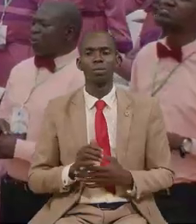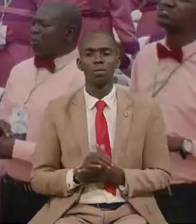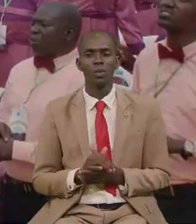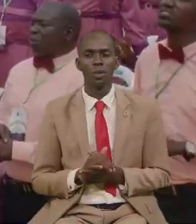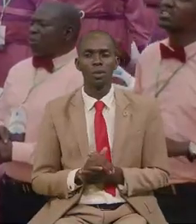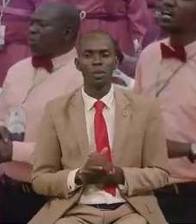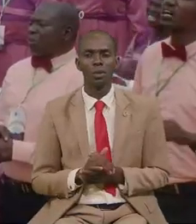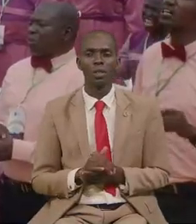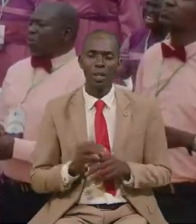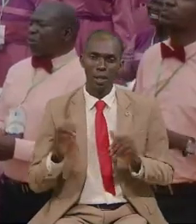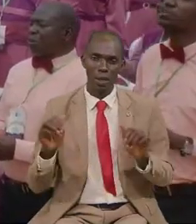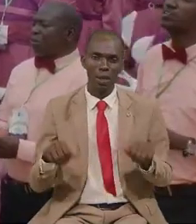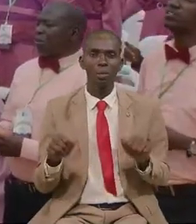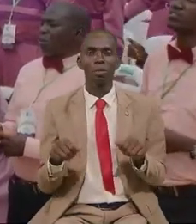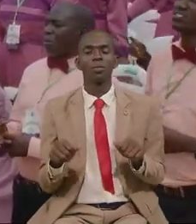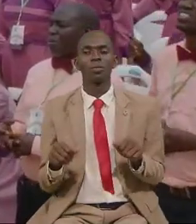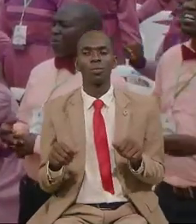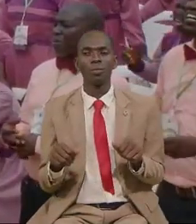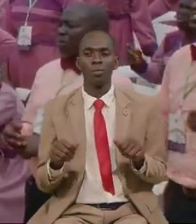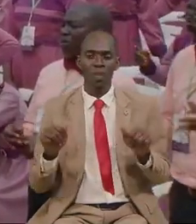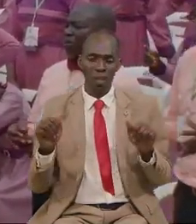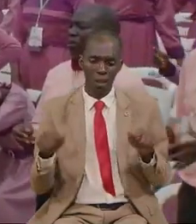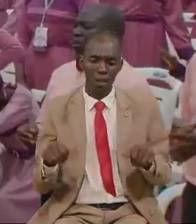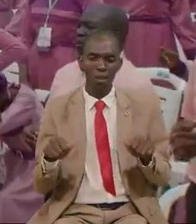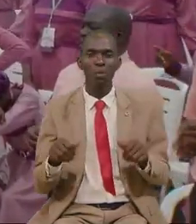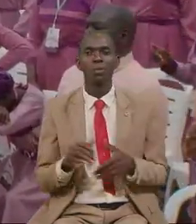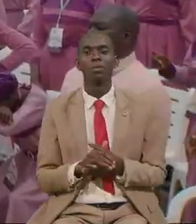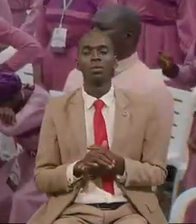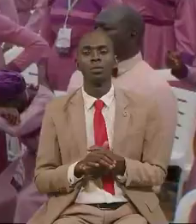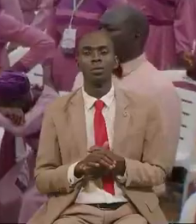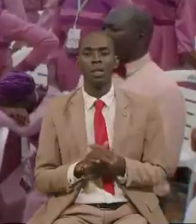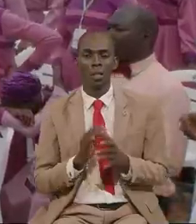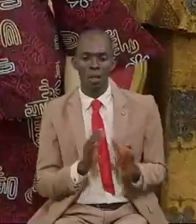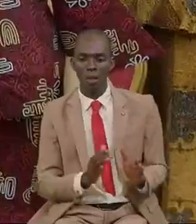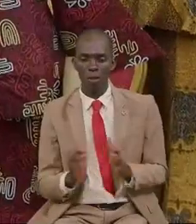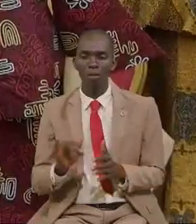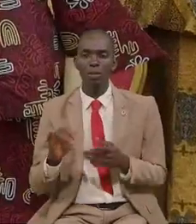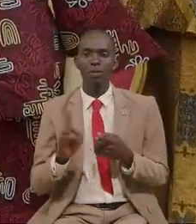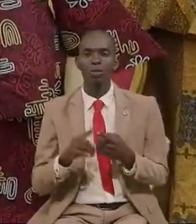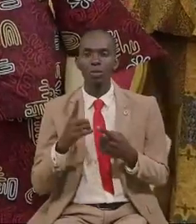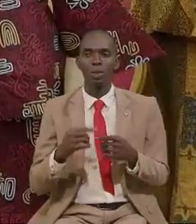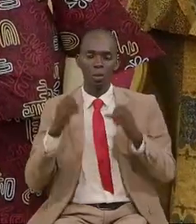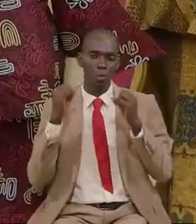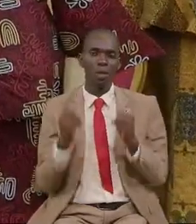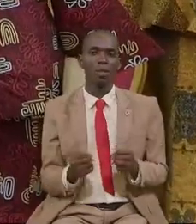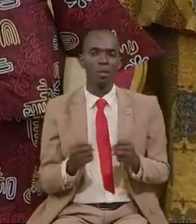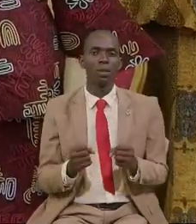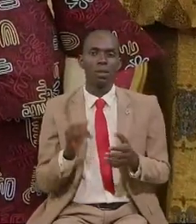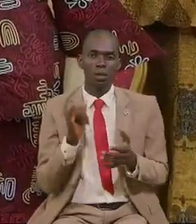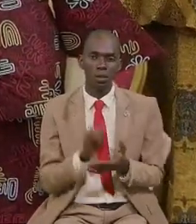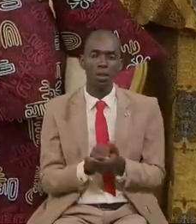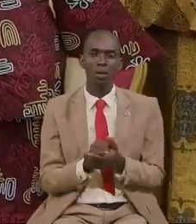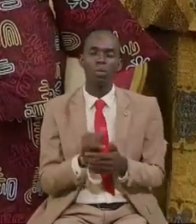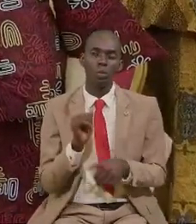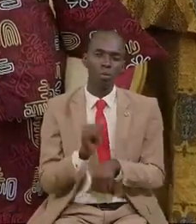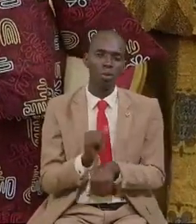overcome. Able. Able. According to the power that worketh